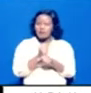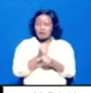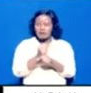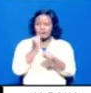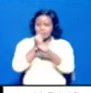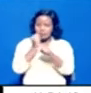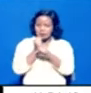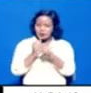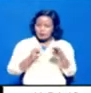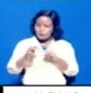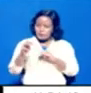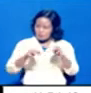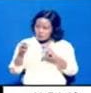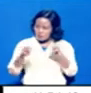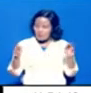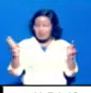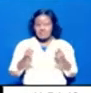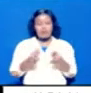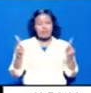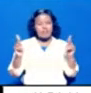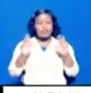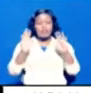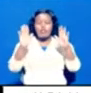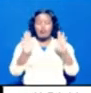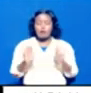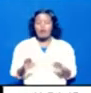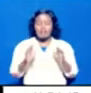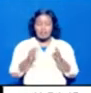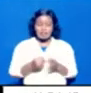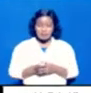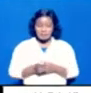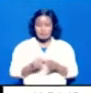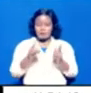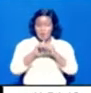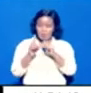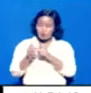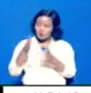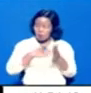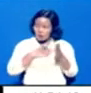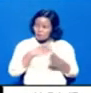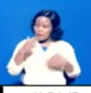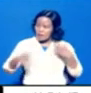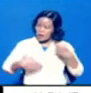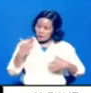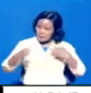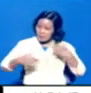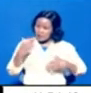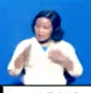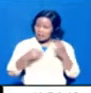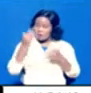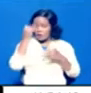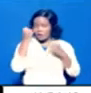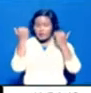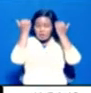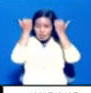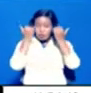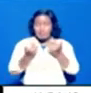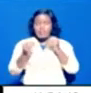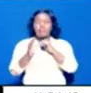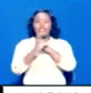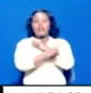performance management is a very, very important tool. And I'm glad that the judiciary in our country impressed it very,